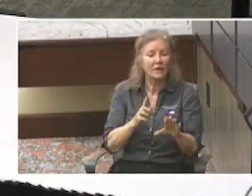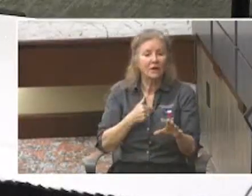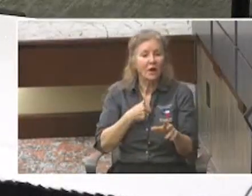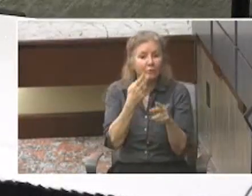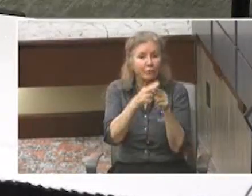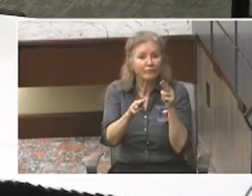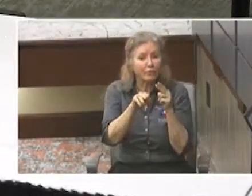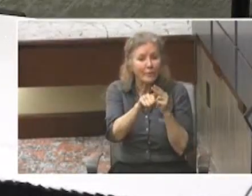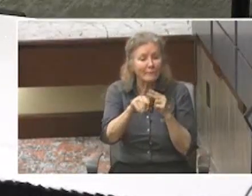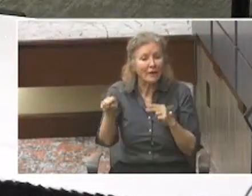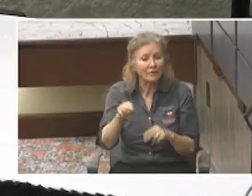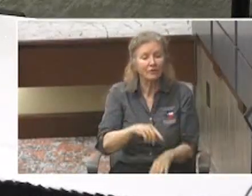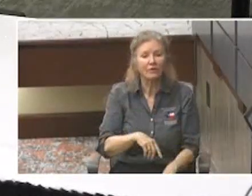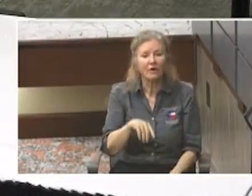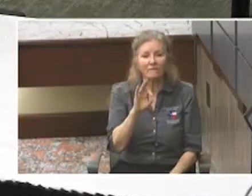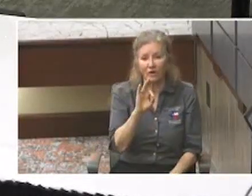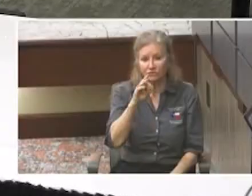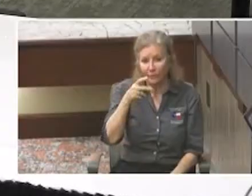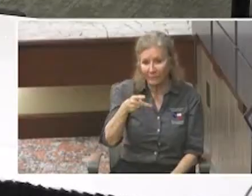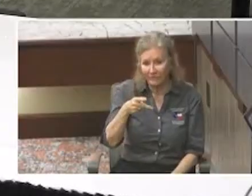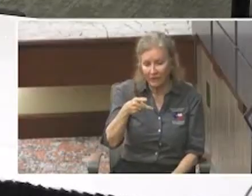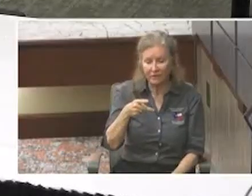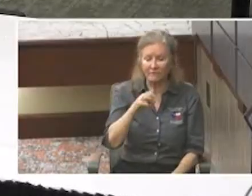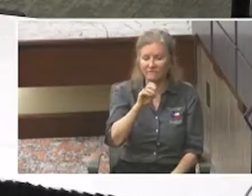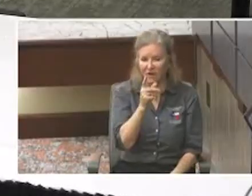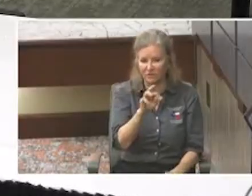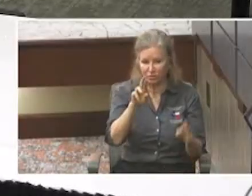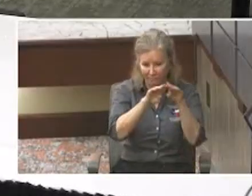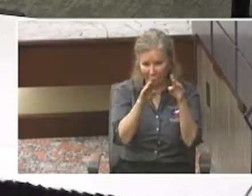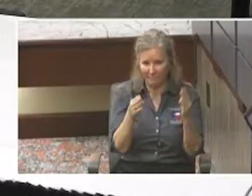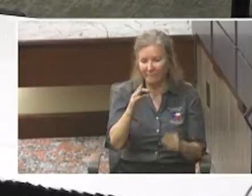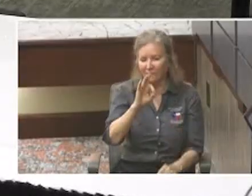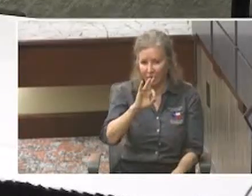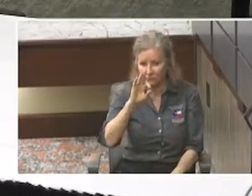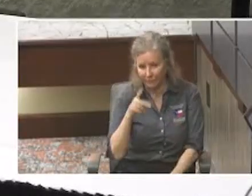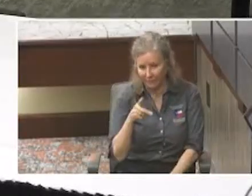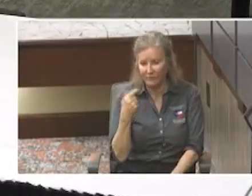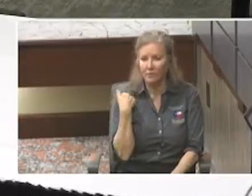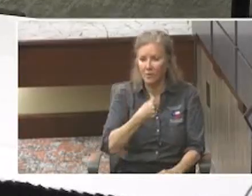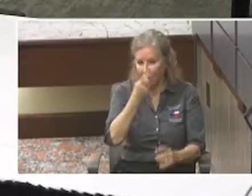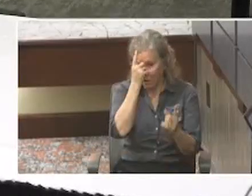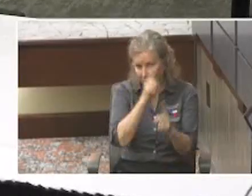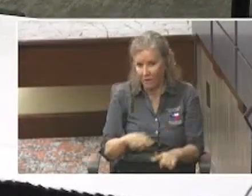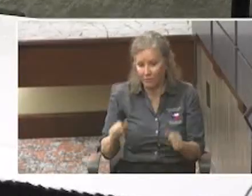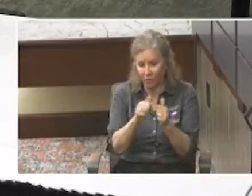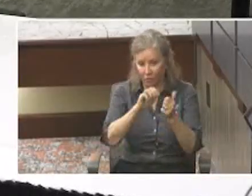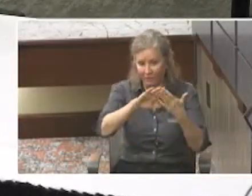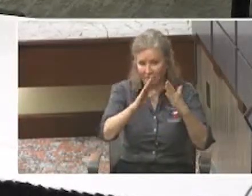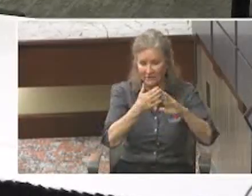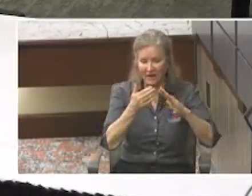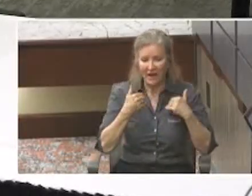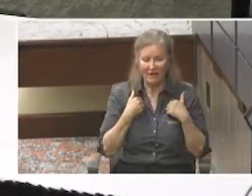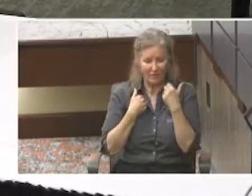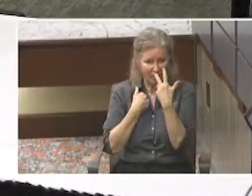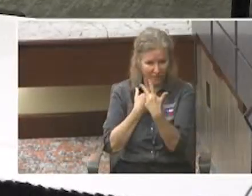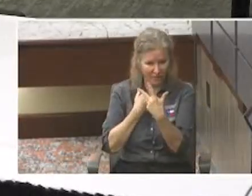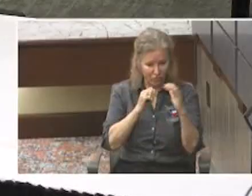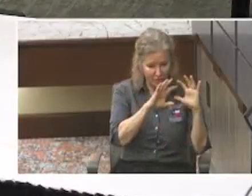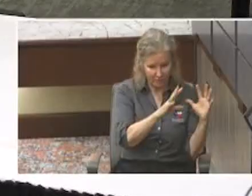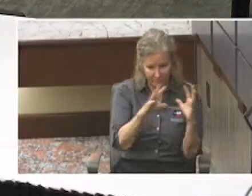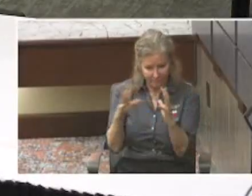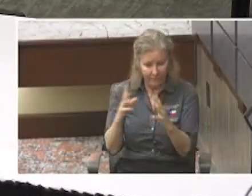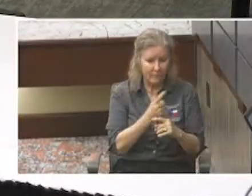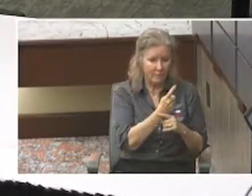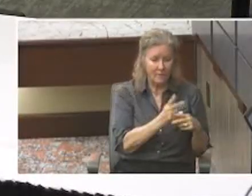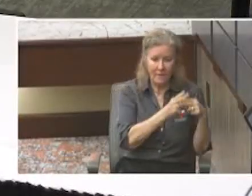the Foster Pavilion contract, the agreement that we have with the city, has three main buckets. One is what we